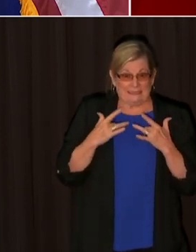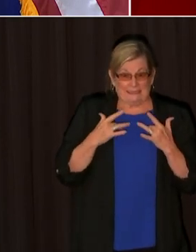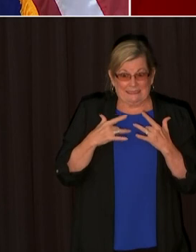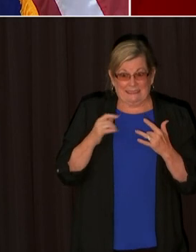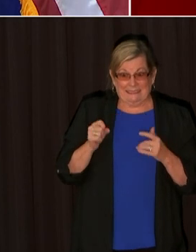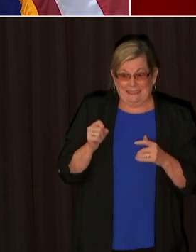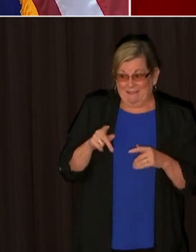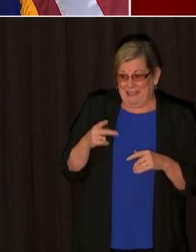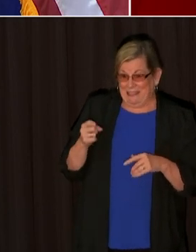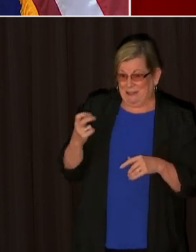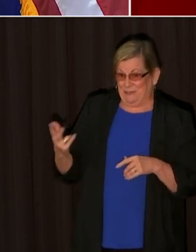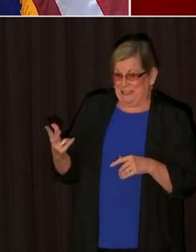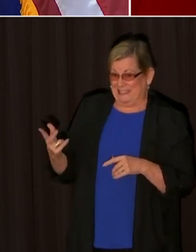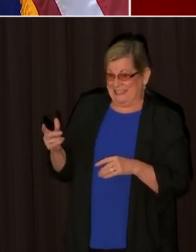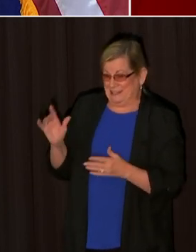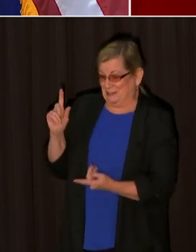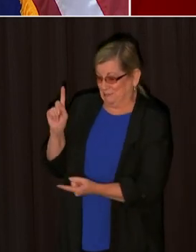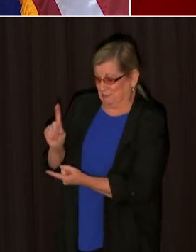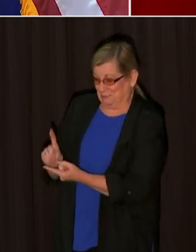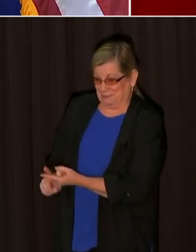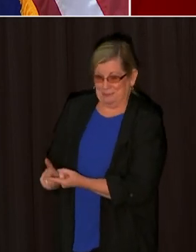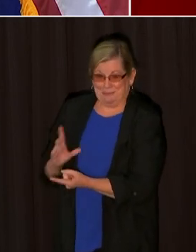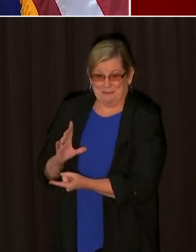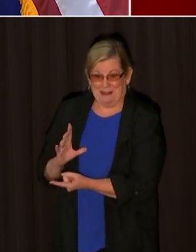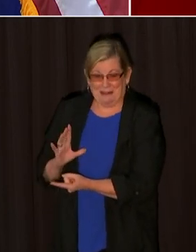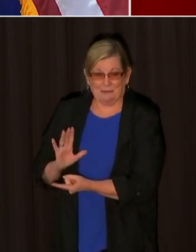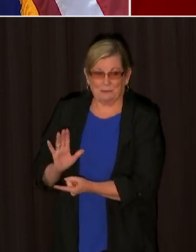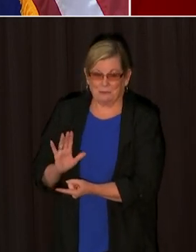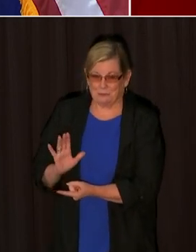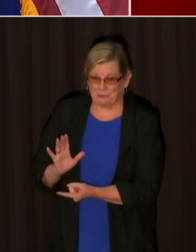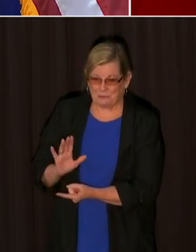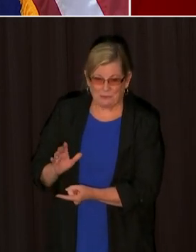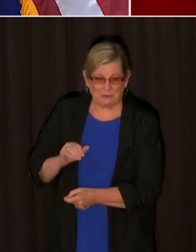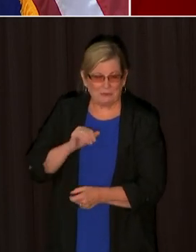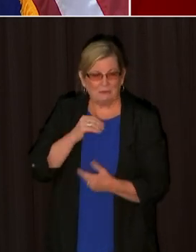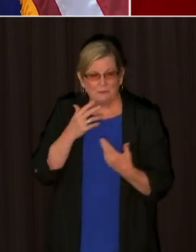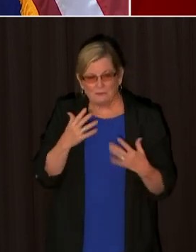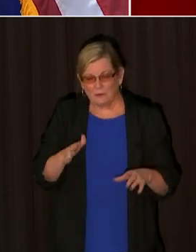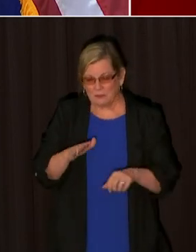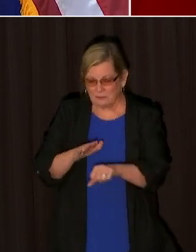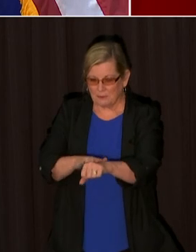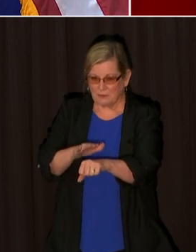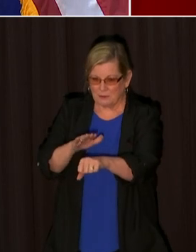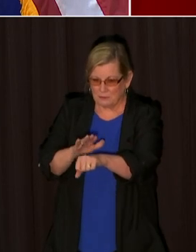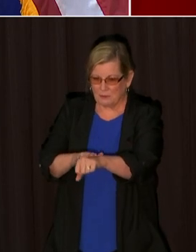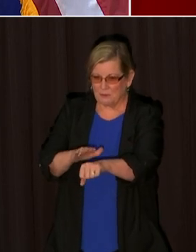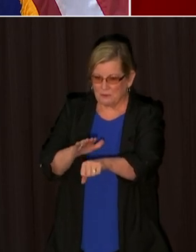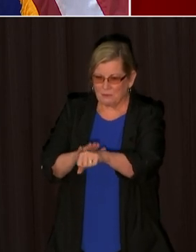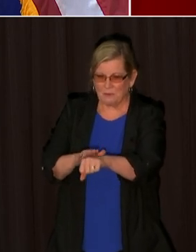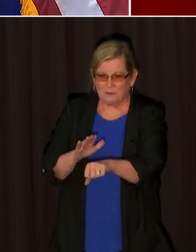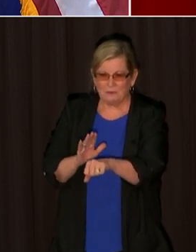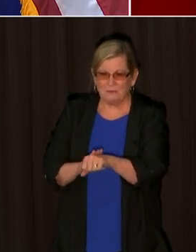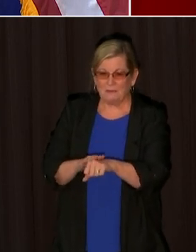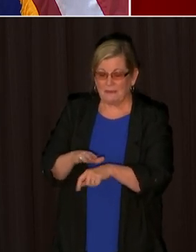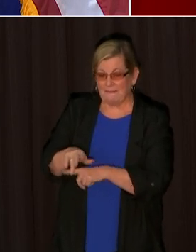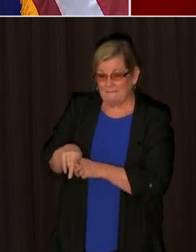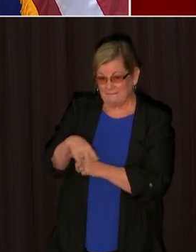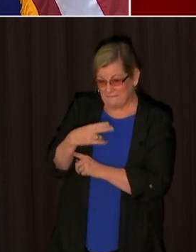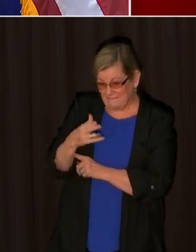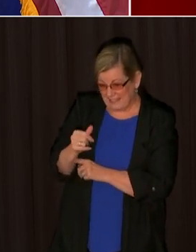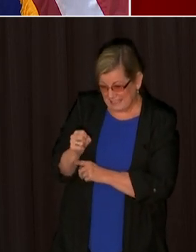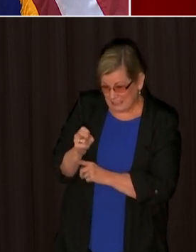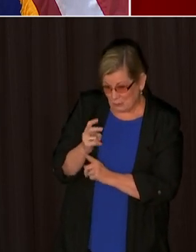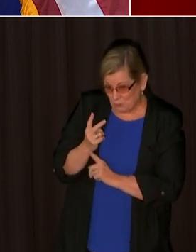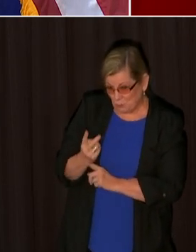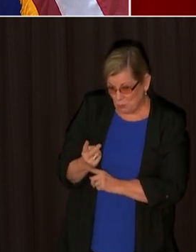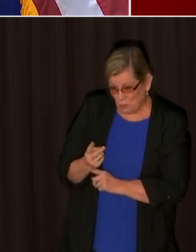hit 14 days of decline. It's the same thing we cautioned around with phase 2, and we explained the technical things that